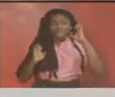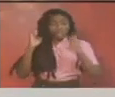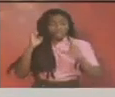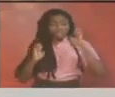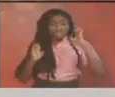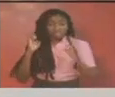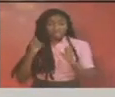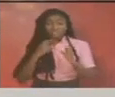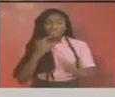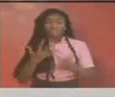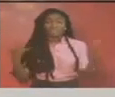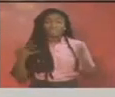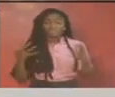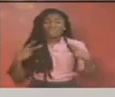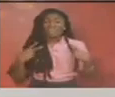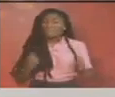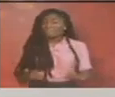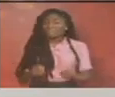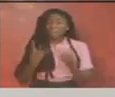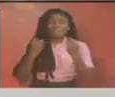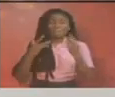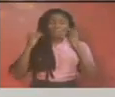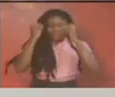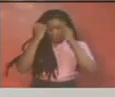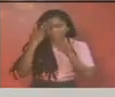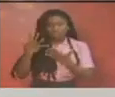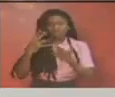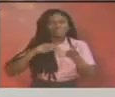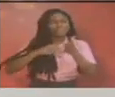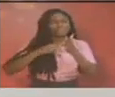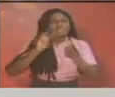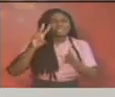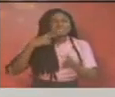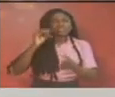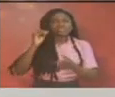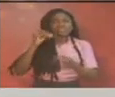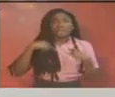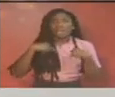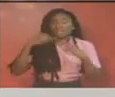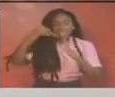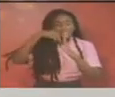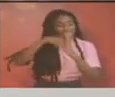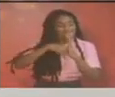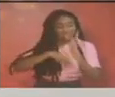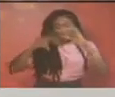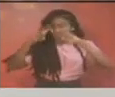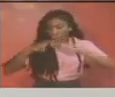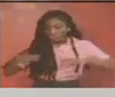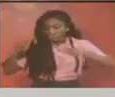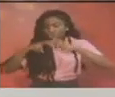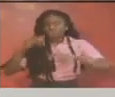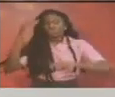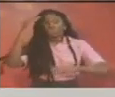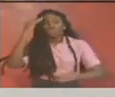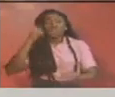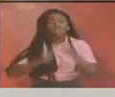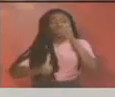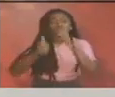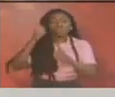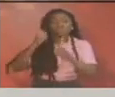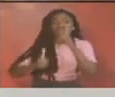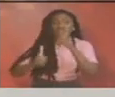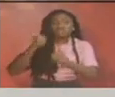includes extensive information. WHO allows regulators in different countries to be able to see